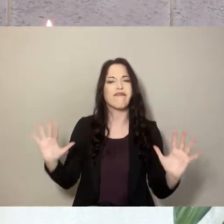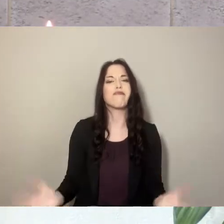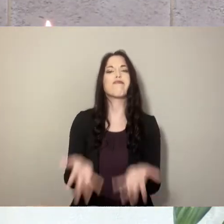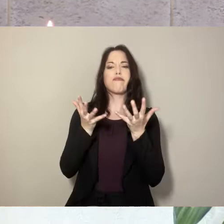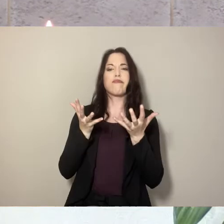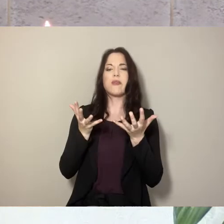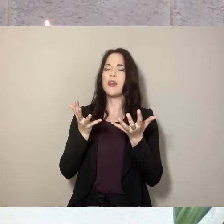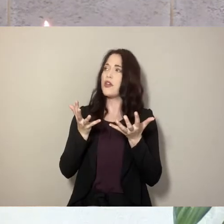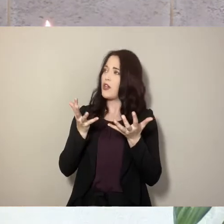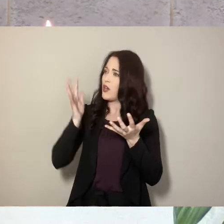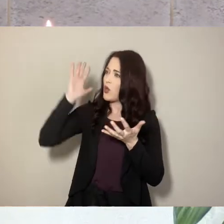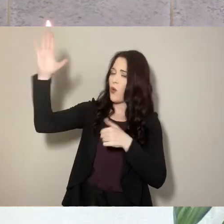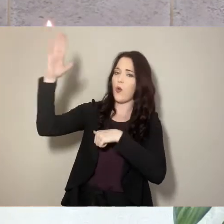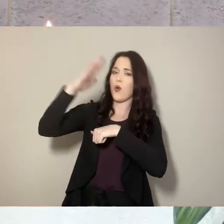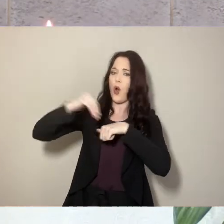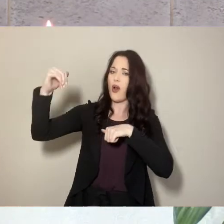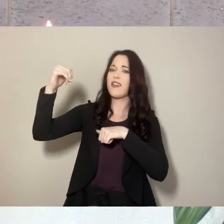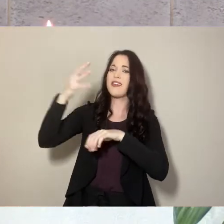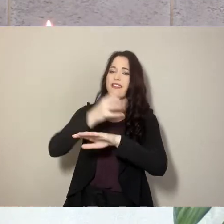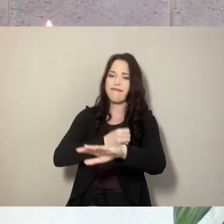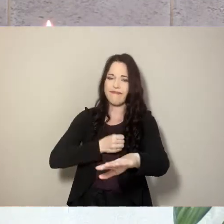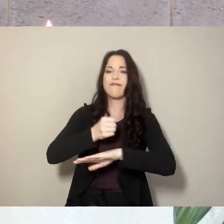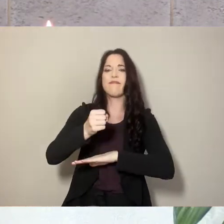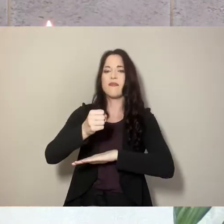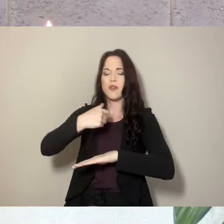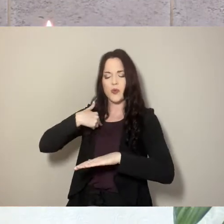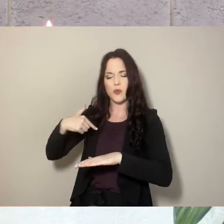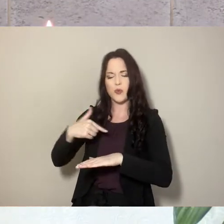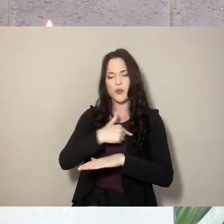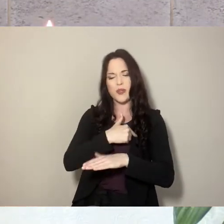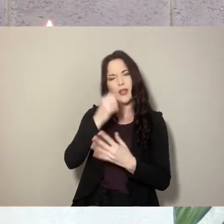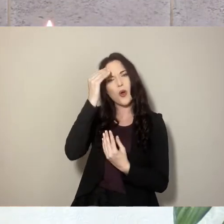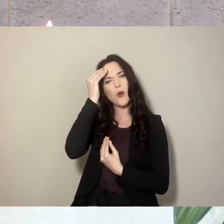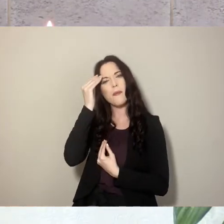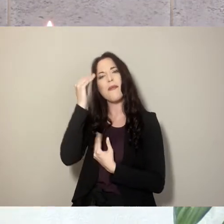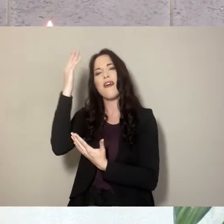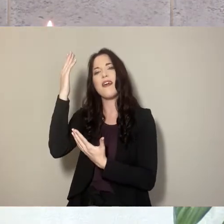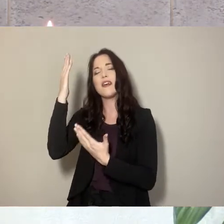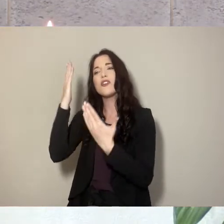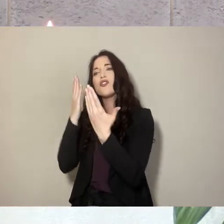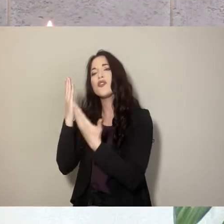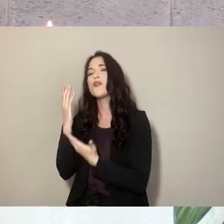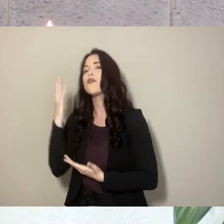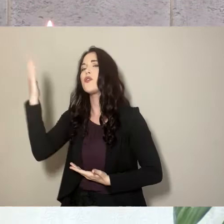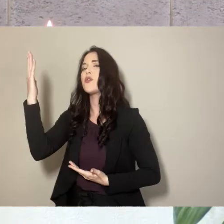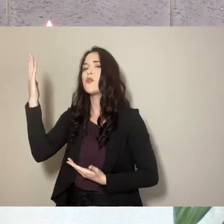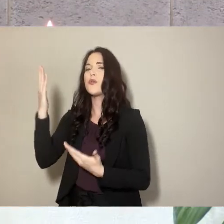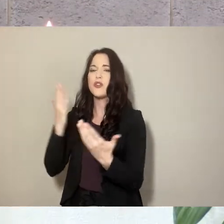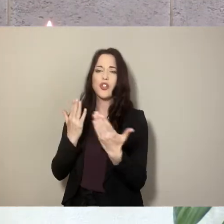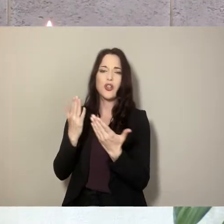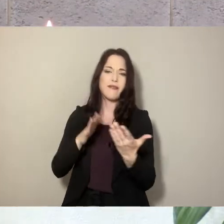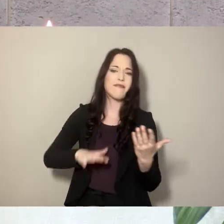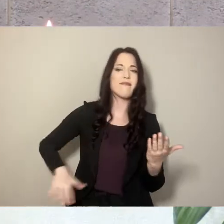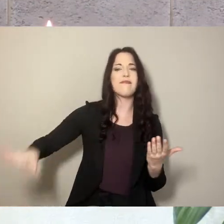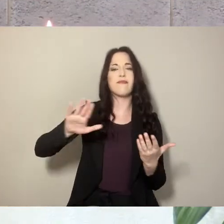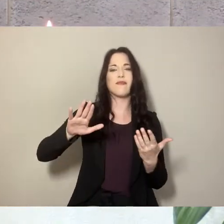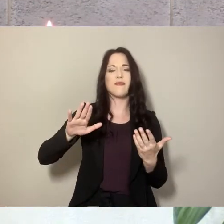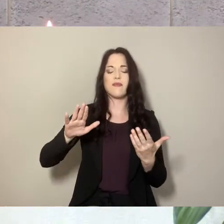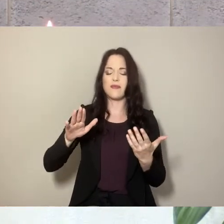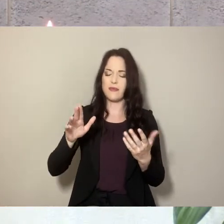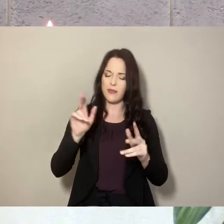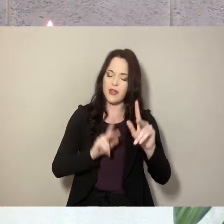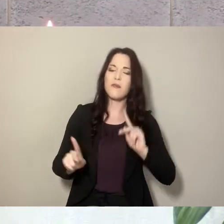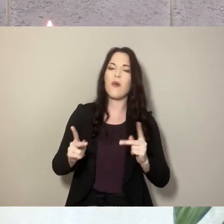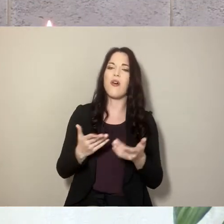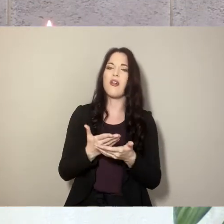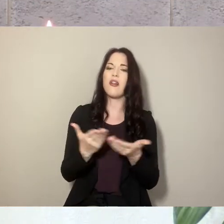life that you would have us to lead in service to you and in service to humanity.